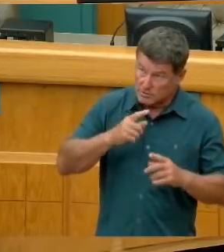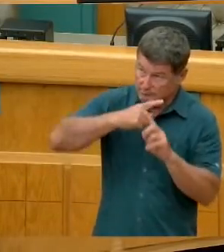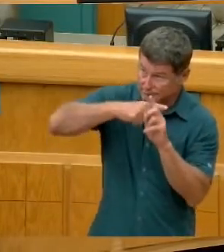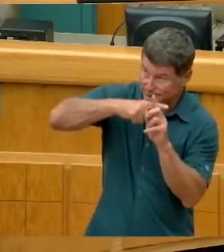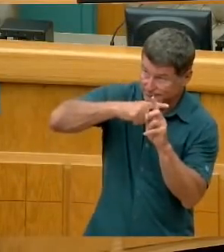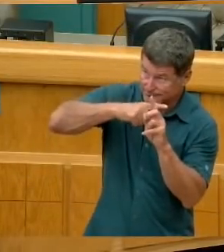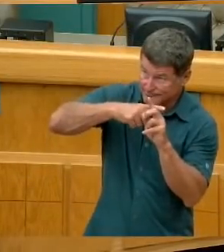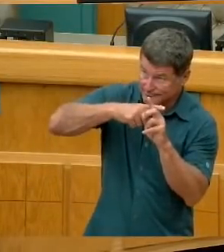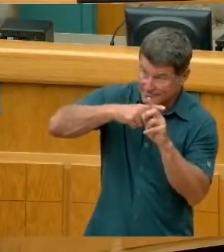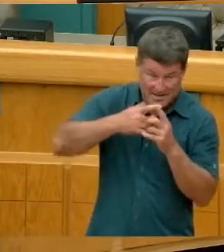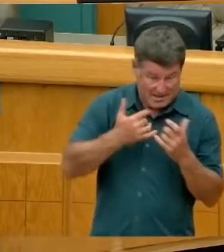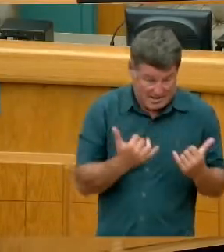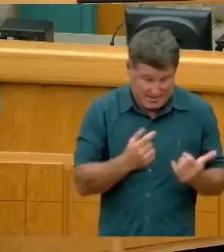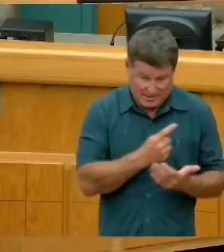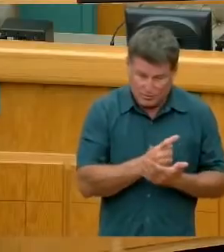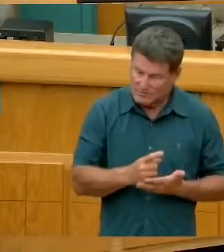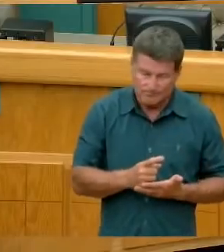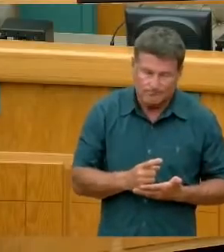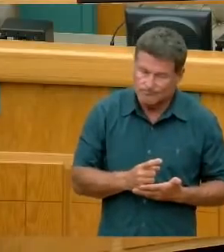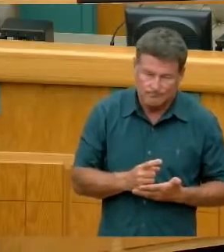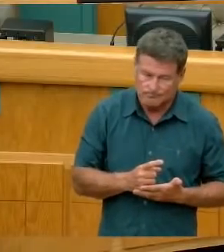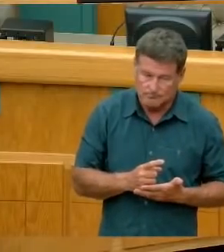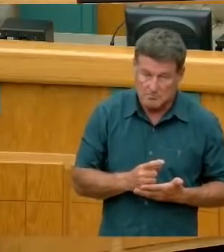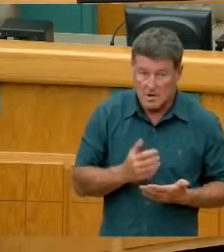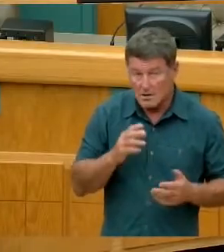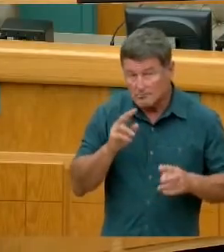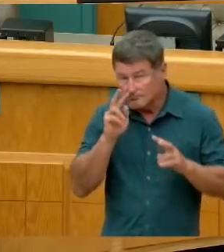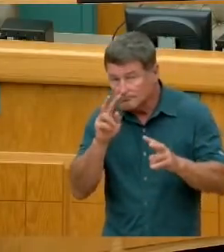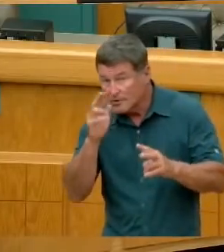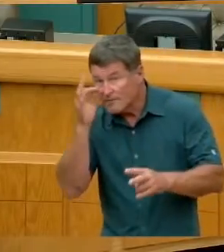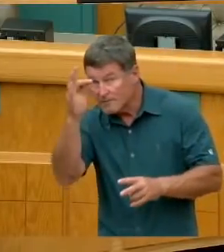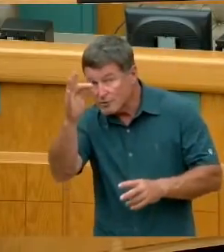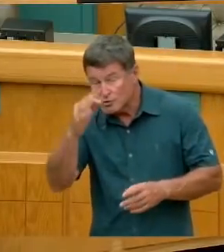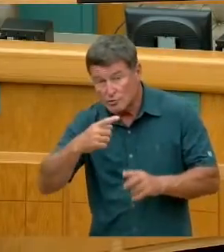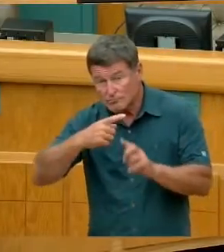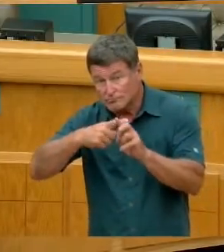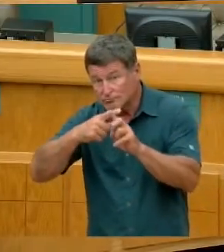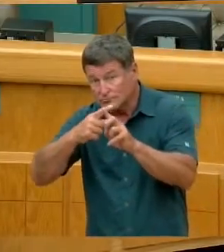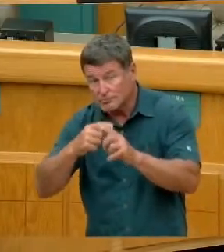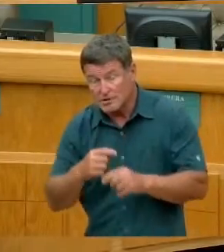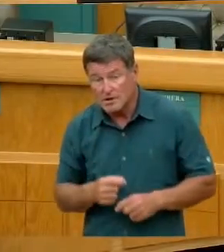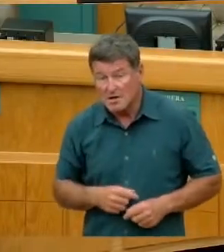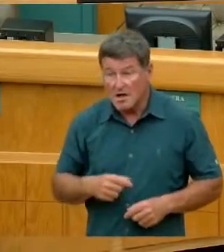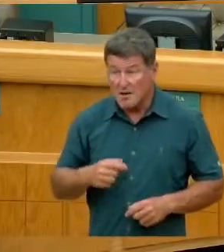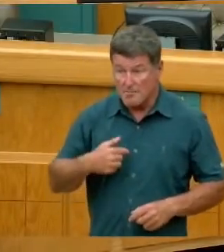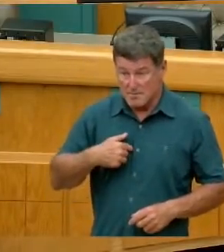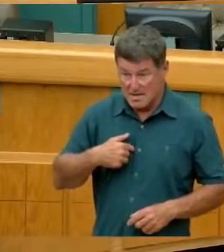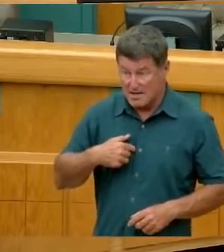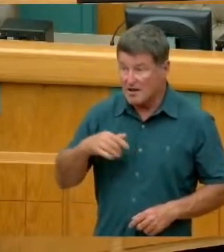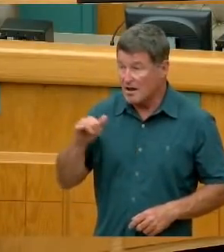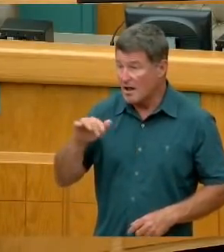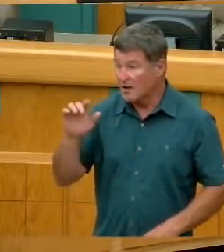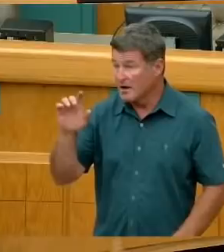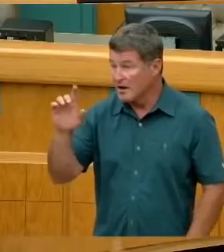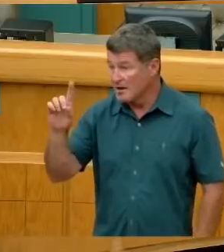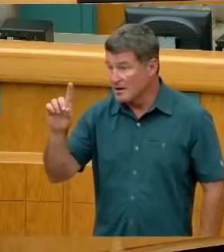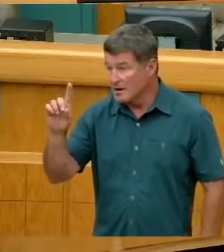not coming this week, my friends. And I, like Director Rodriguez, believe that